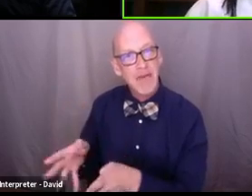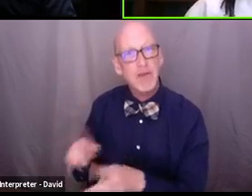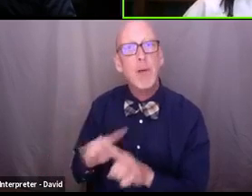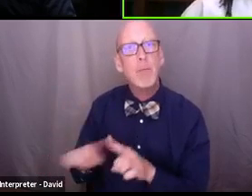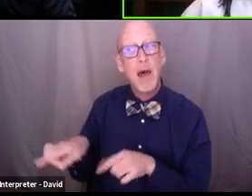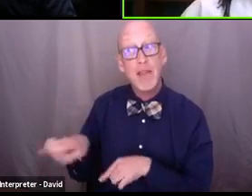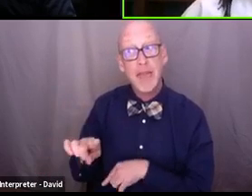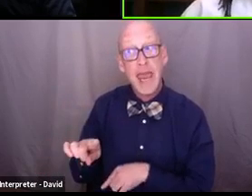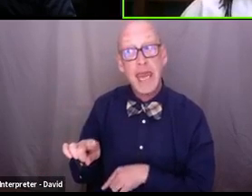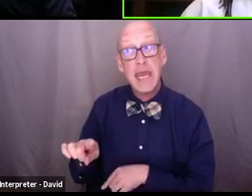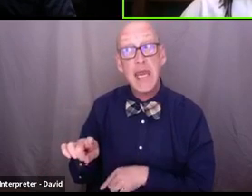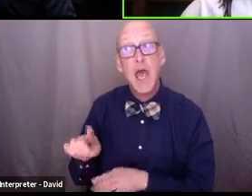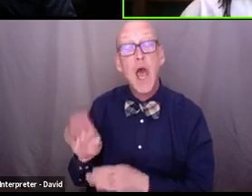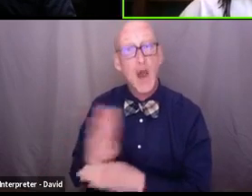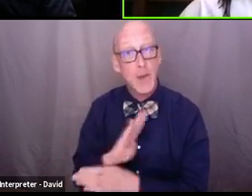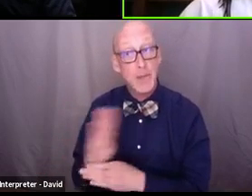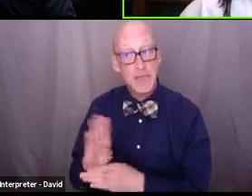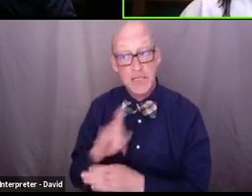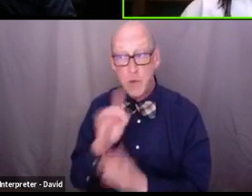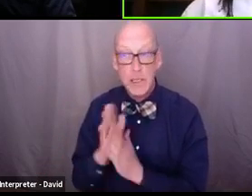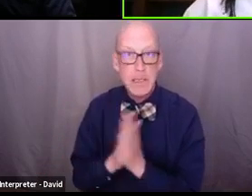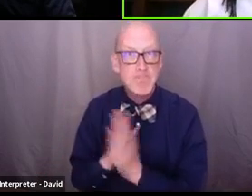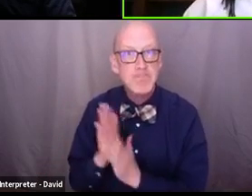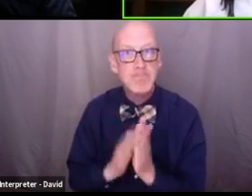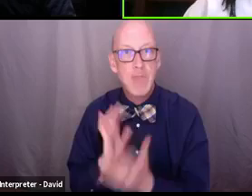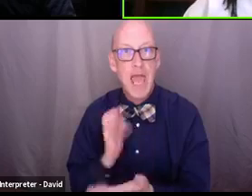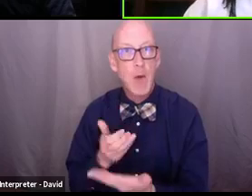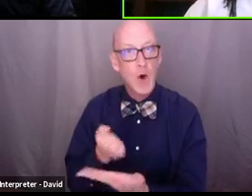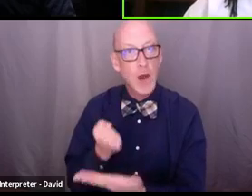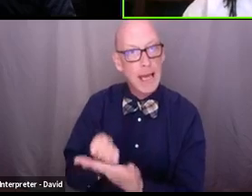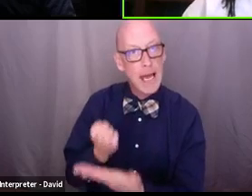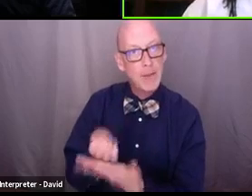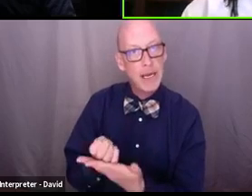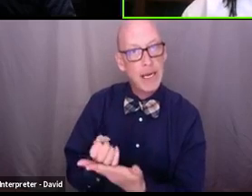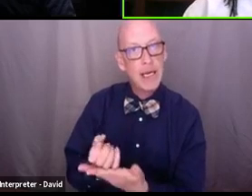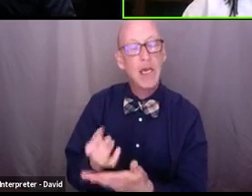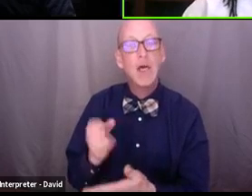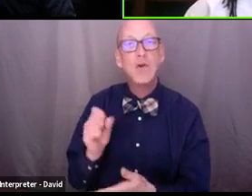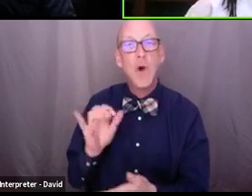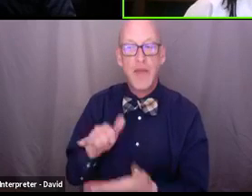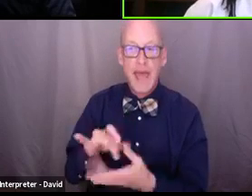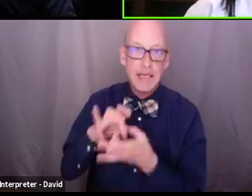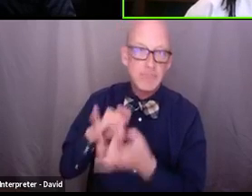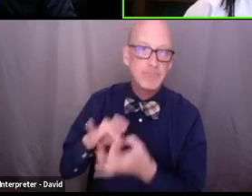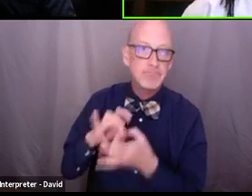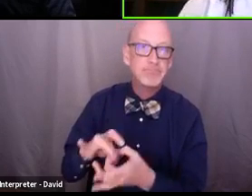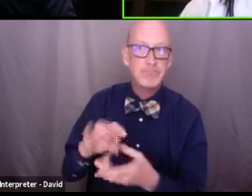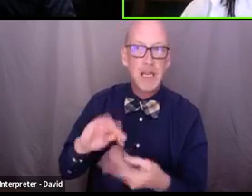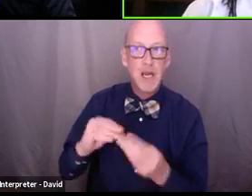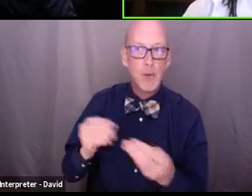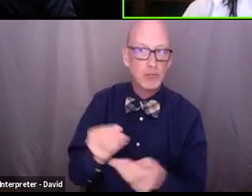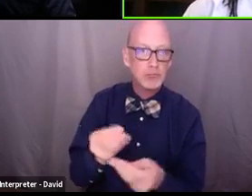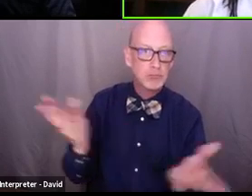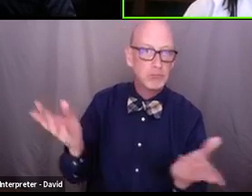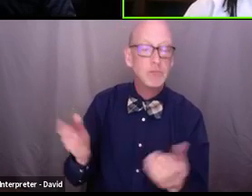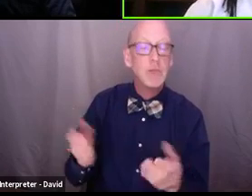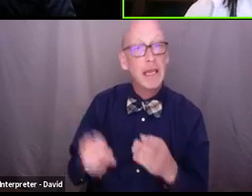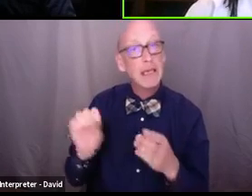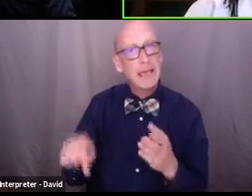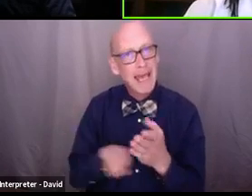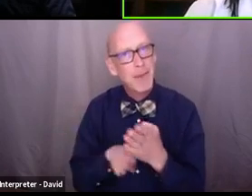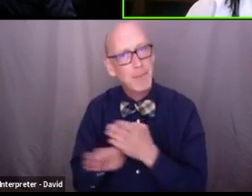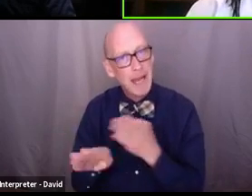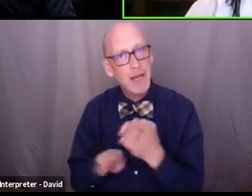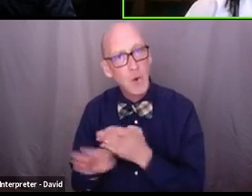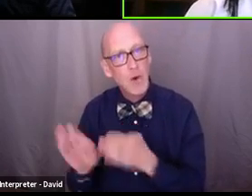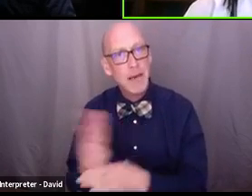really drive our economy. So just to put that kind of relational kind of number out there, yeah, minority businesses are